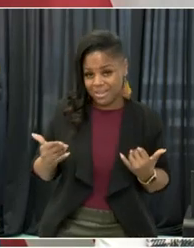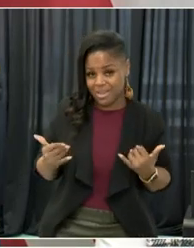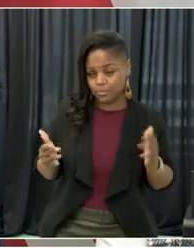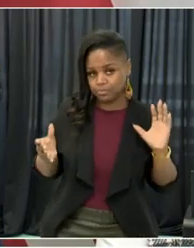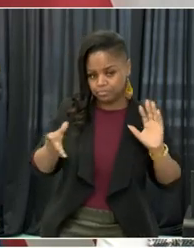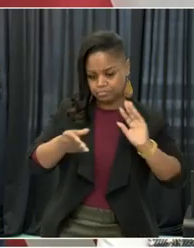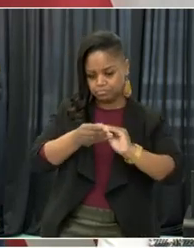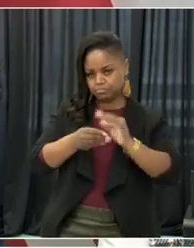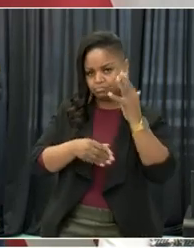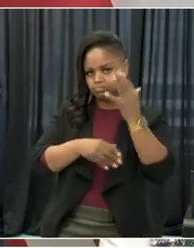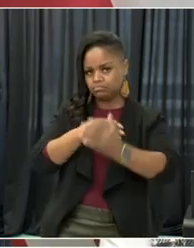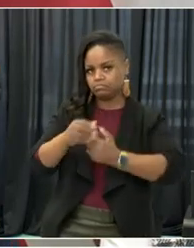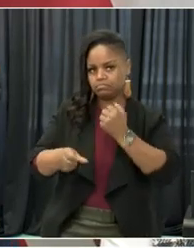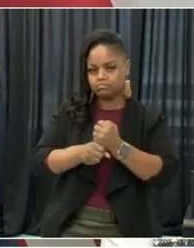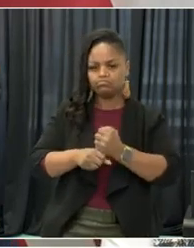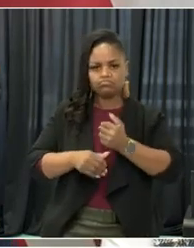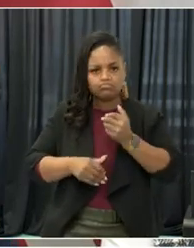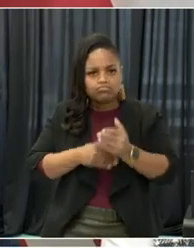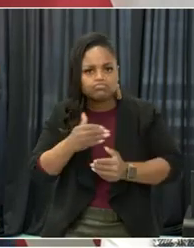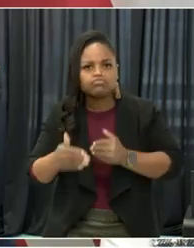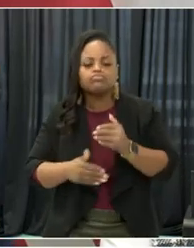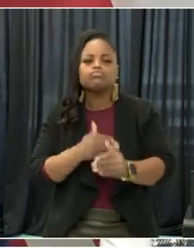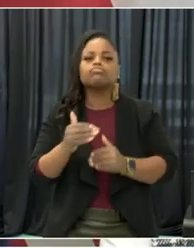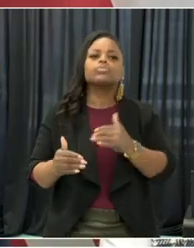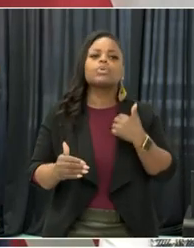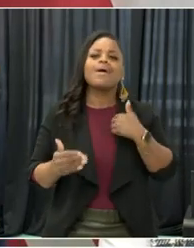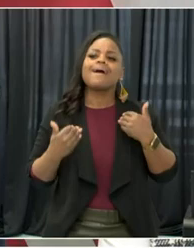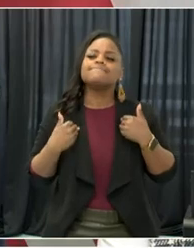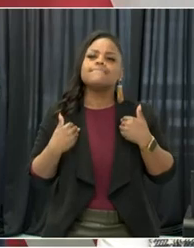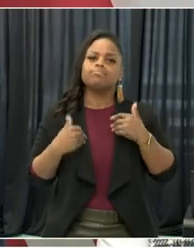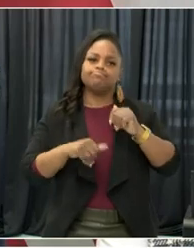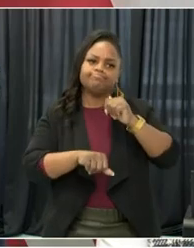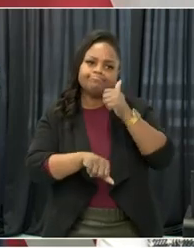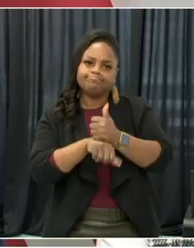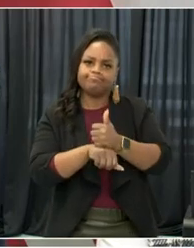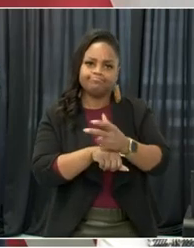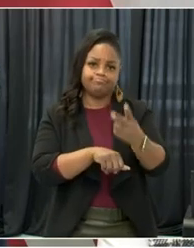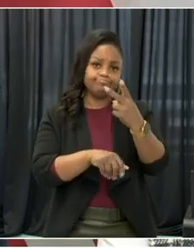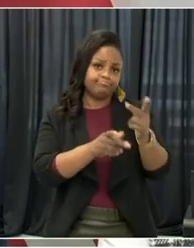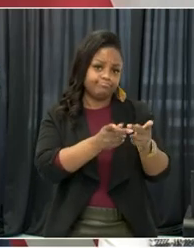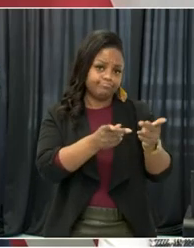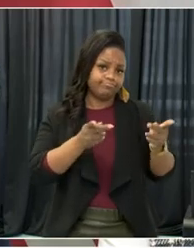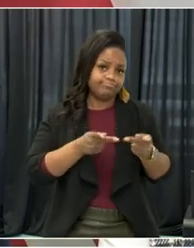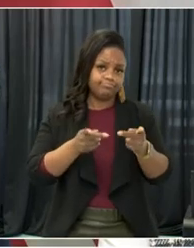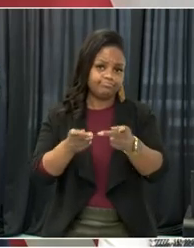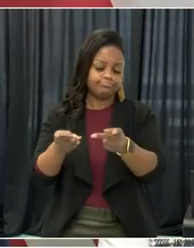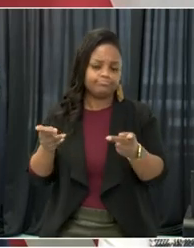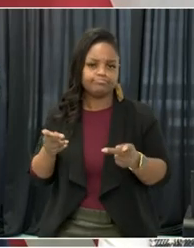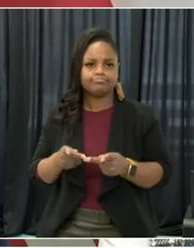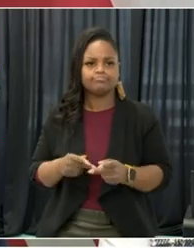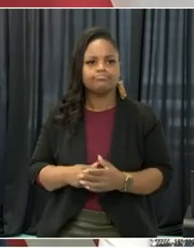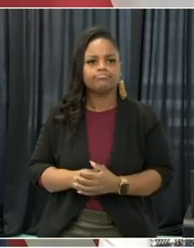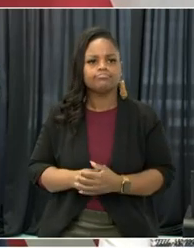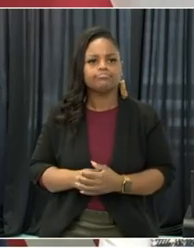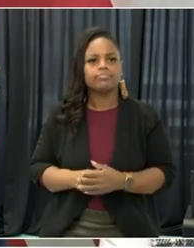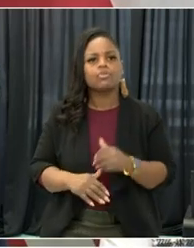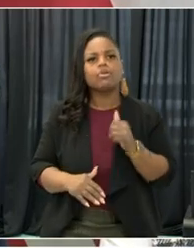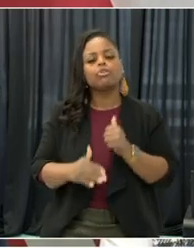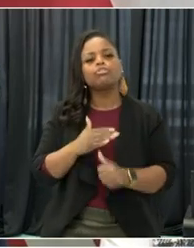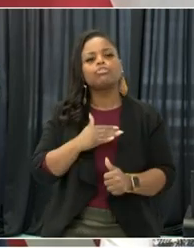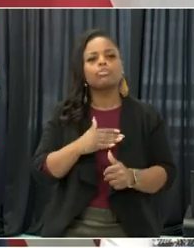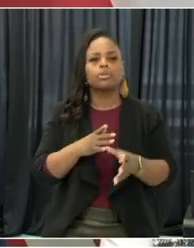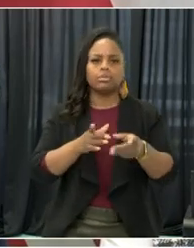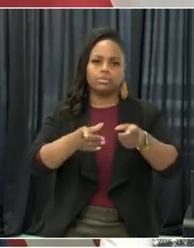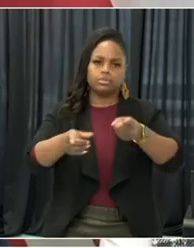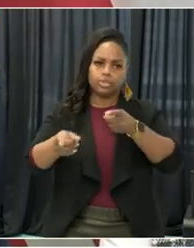years in. We have them in 2 places in the executive branch right now under the direction of the mayor and the